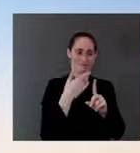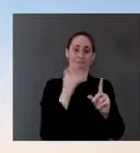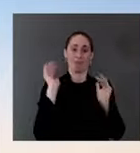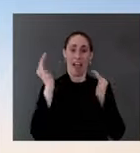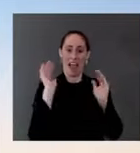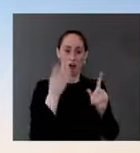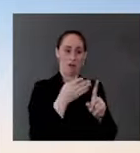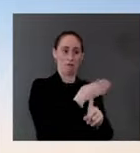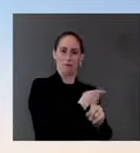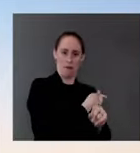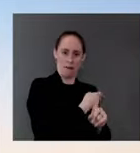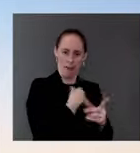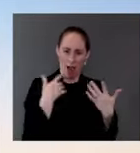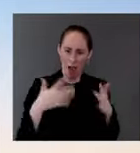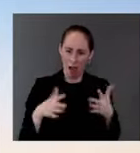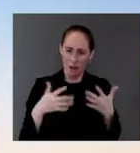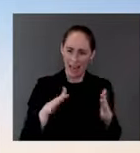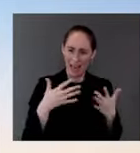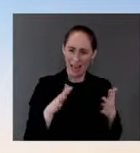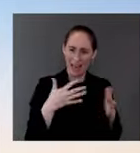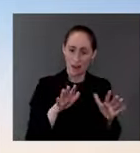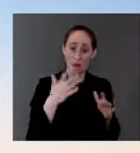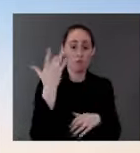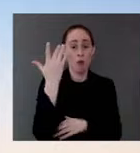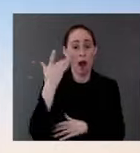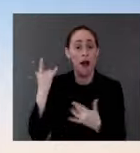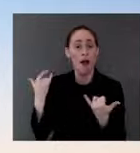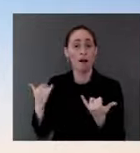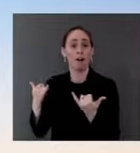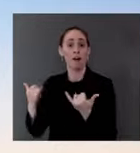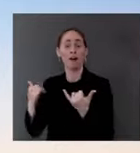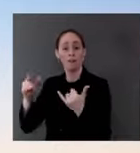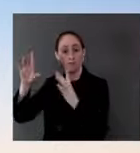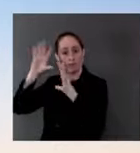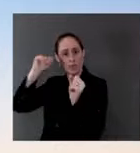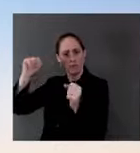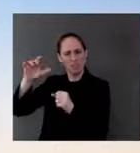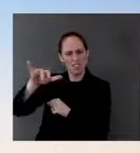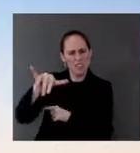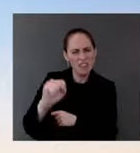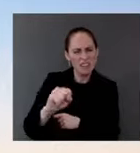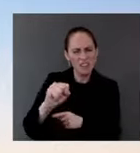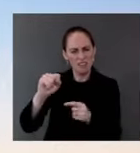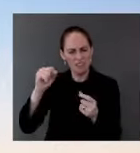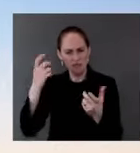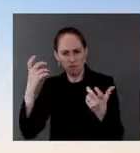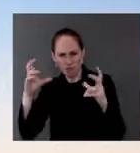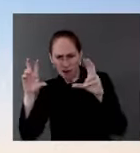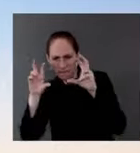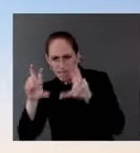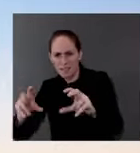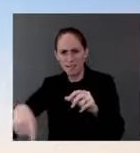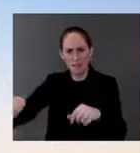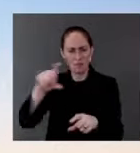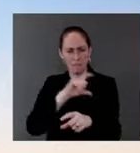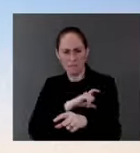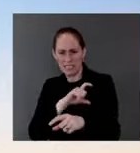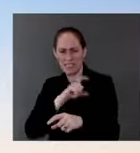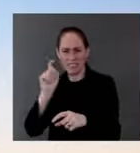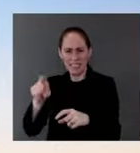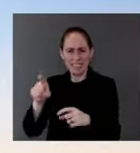should be properly funded and supported. That is something he's been a believer in his entire career. So I would say we are committed to,